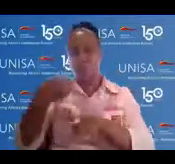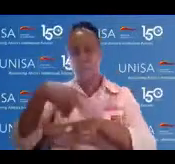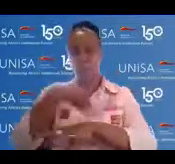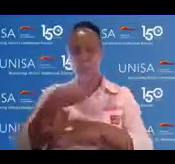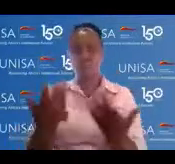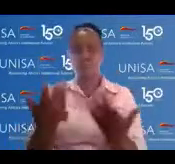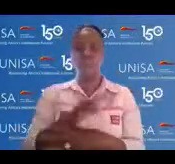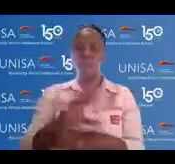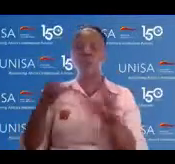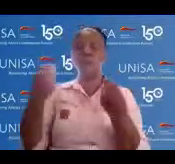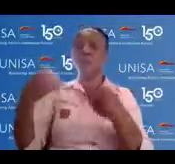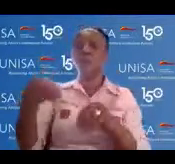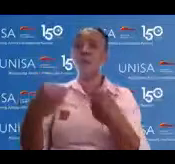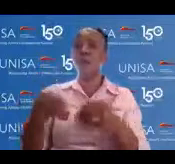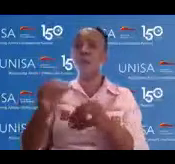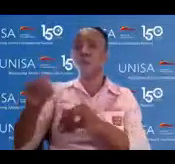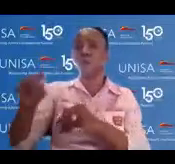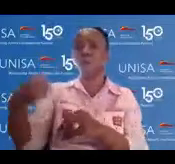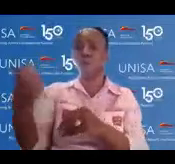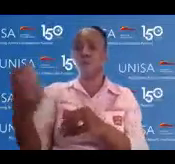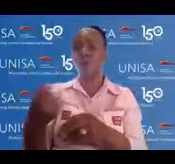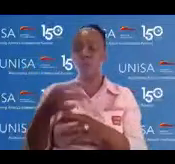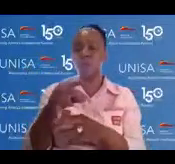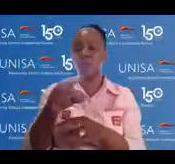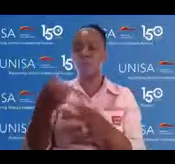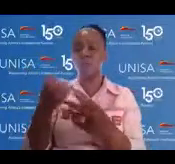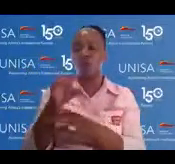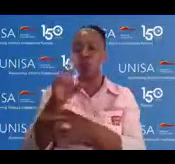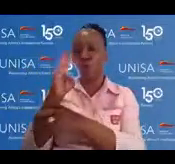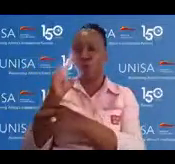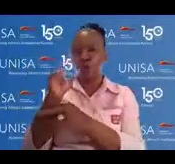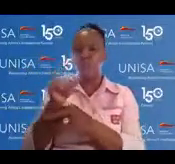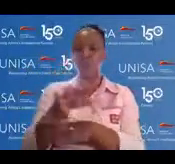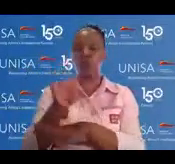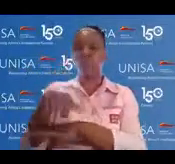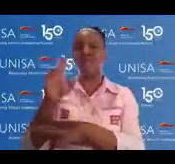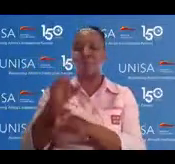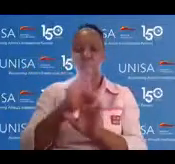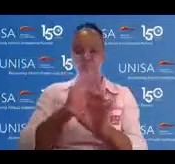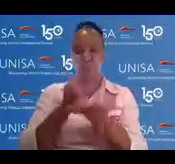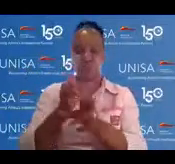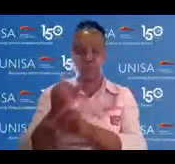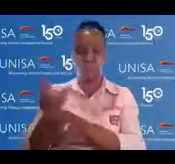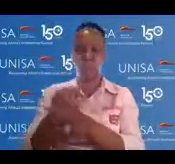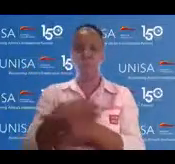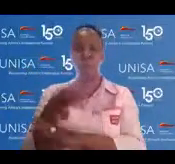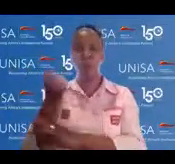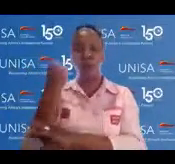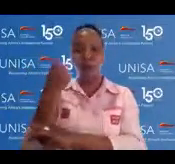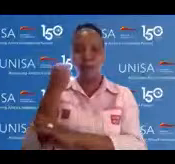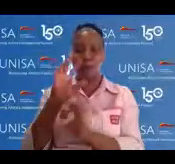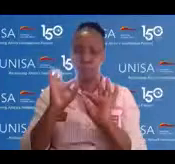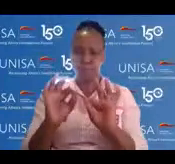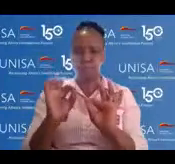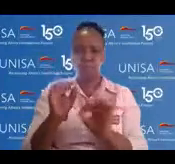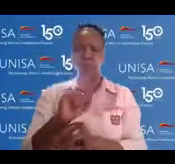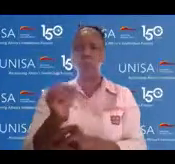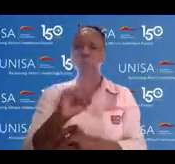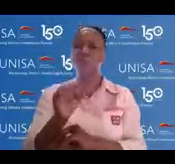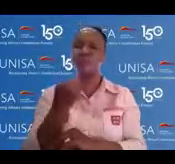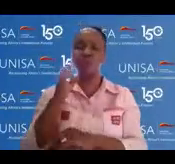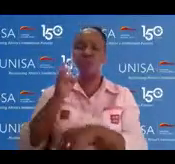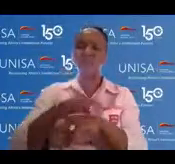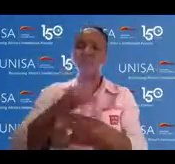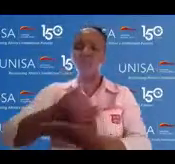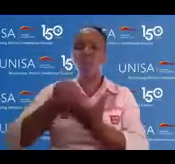talking to a bot. It's just a single automated response so that we understand exactly what it is that you need help with. And